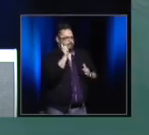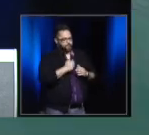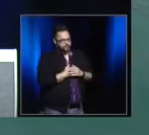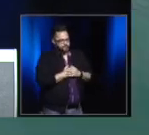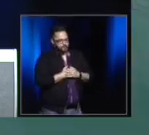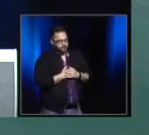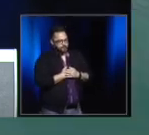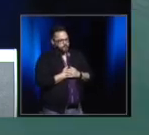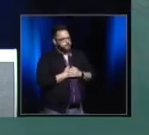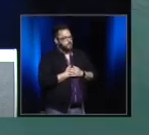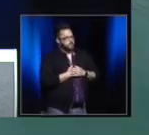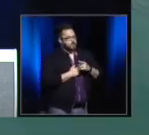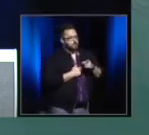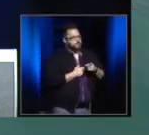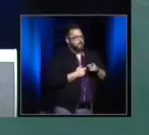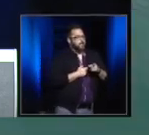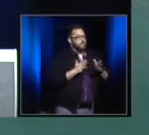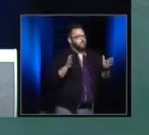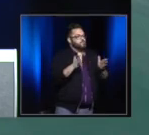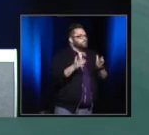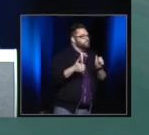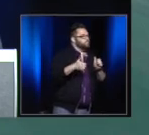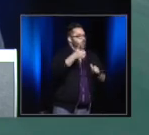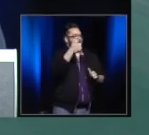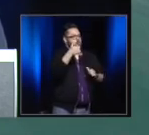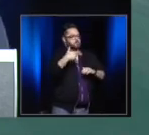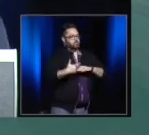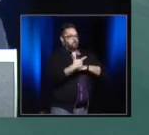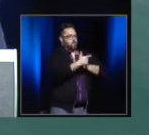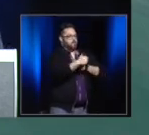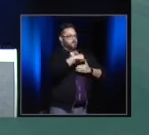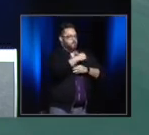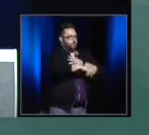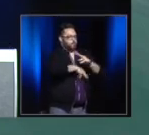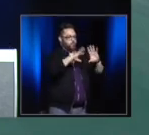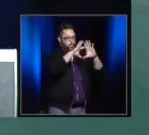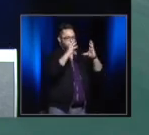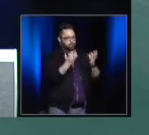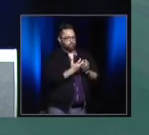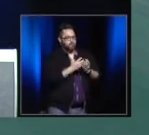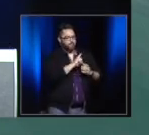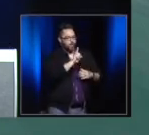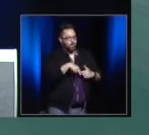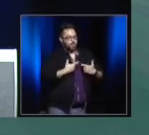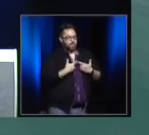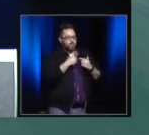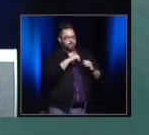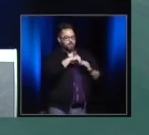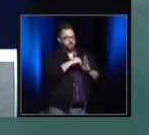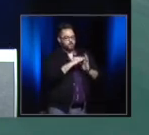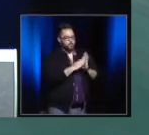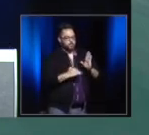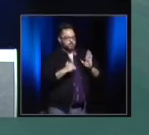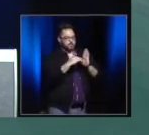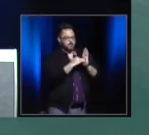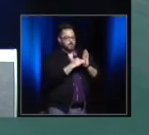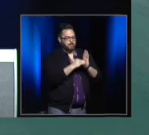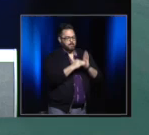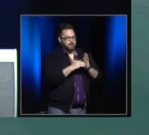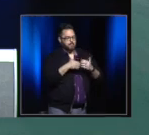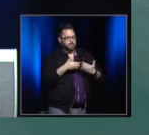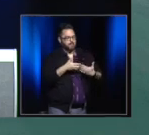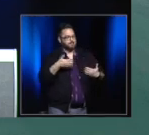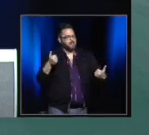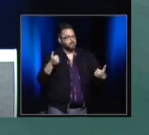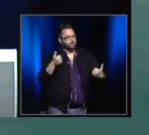They are the smallest fully marine dolphin in the world, and they're endemic to Aotearoa, New Zealand. The Māui dolphins separated from their South Island